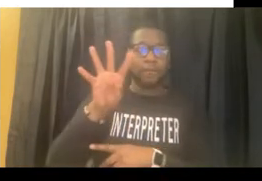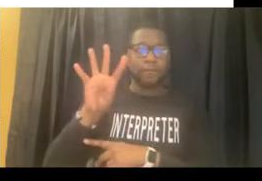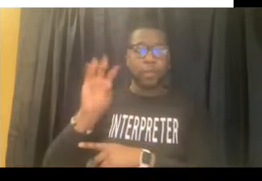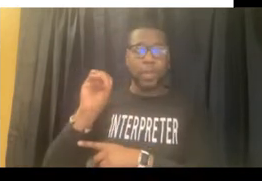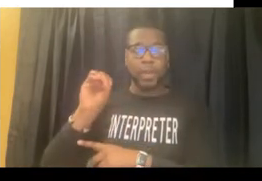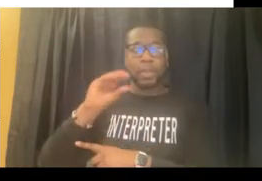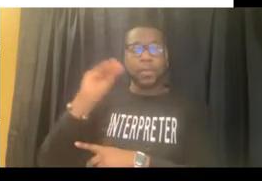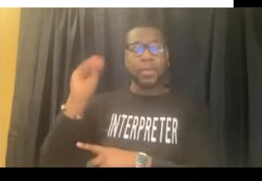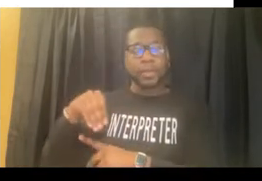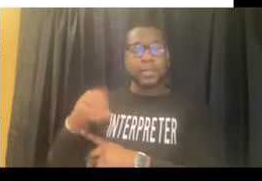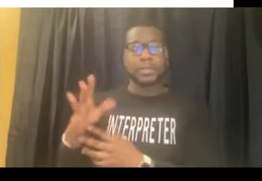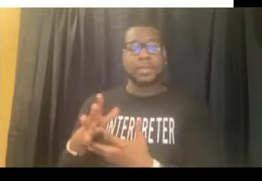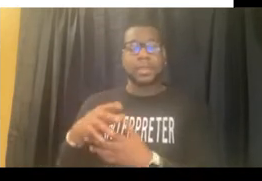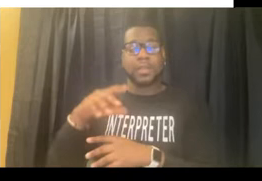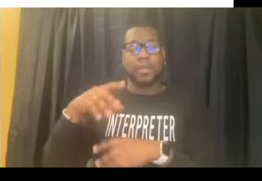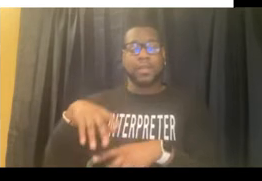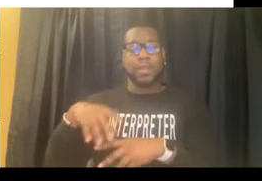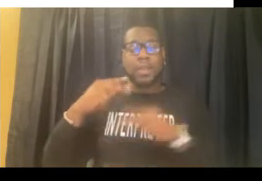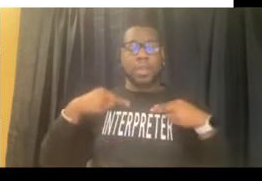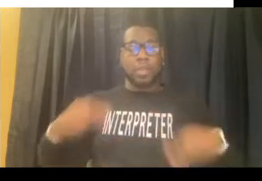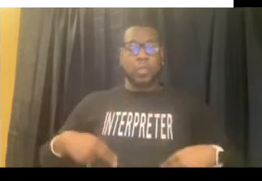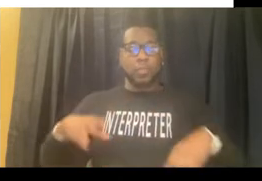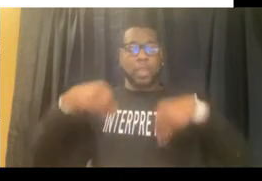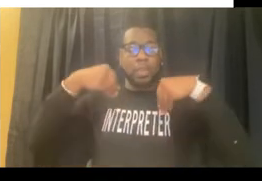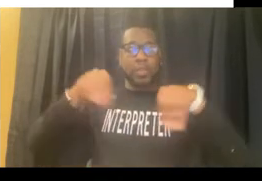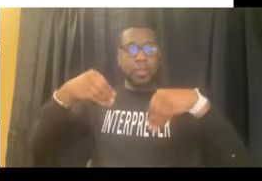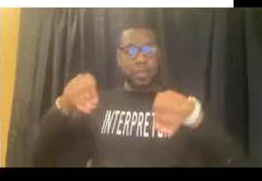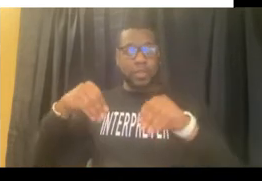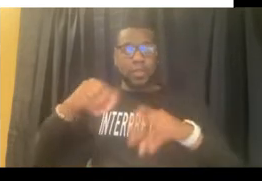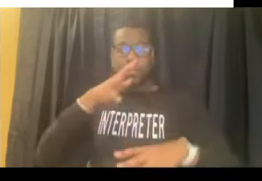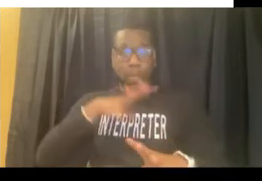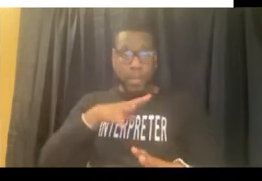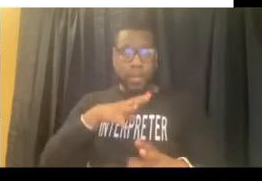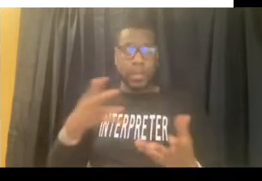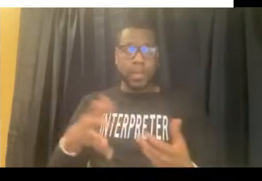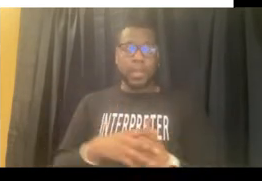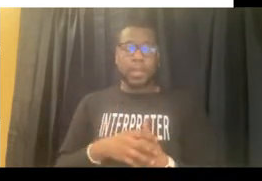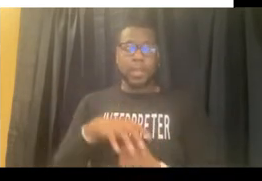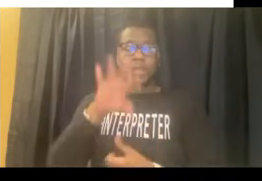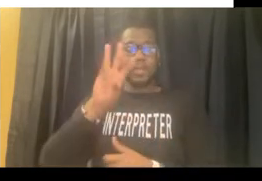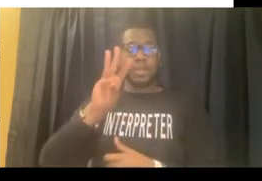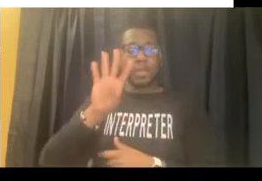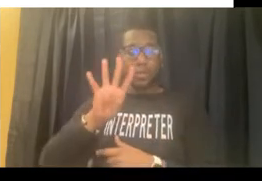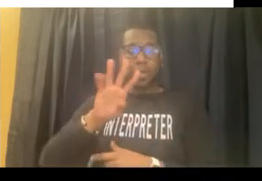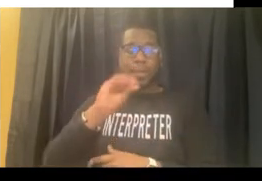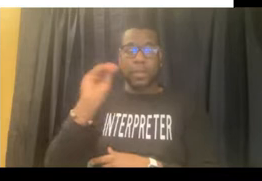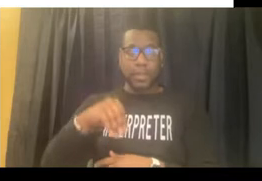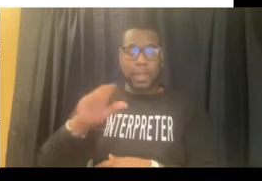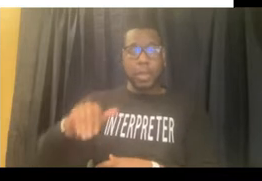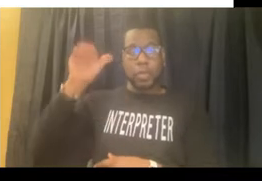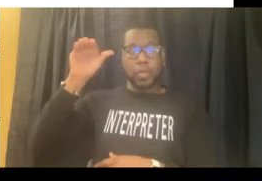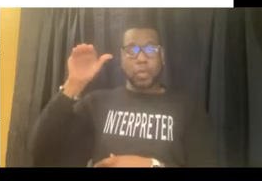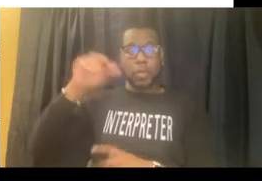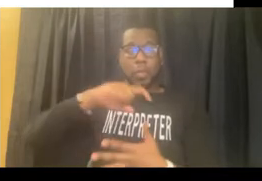females, and 64% of adult prostitution arrests were Black women, and 57% of all juvenile prostitution